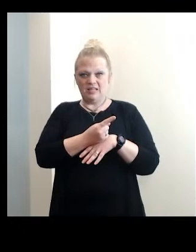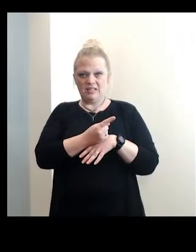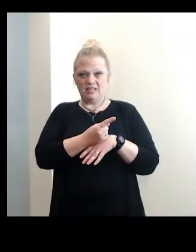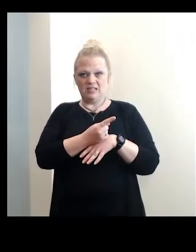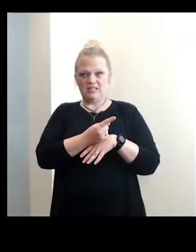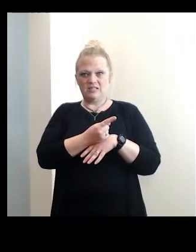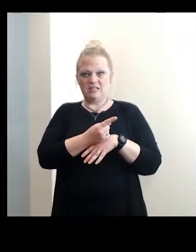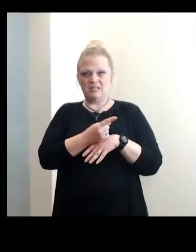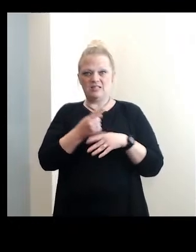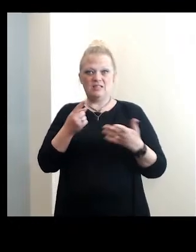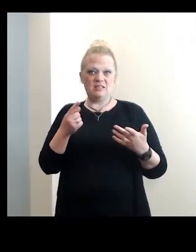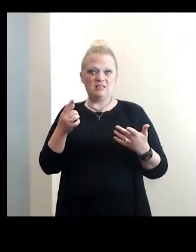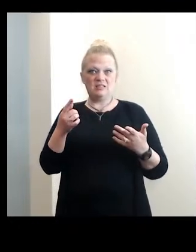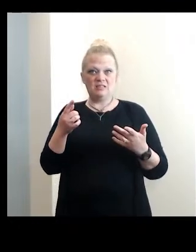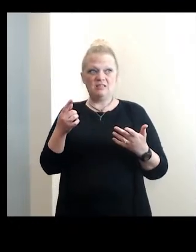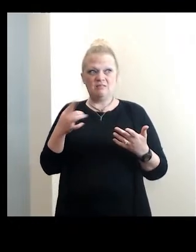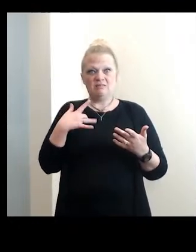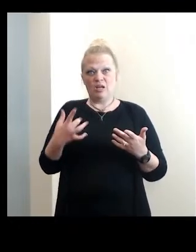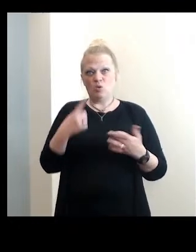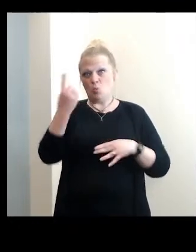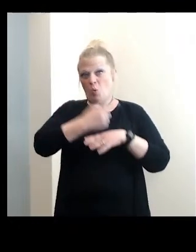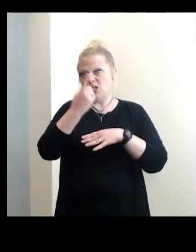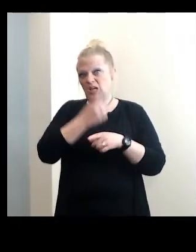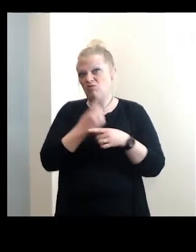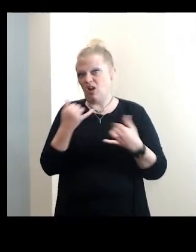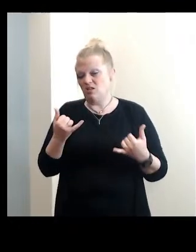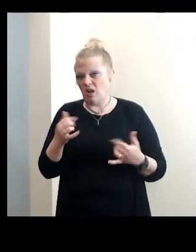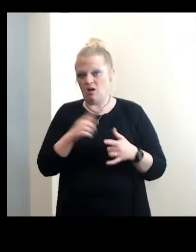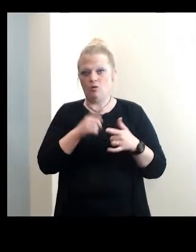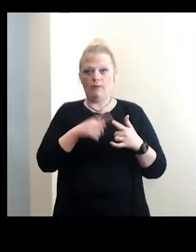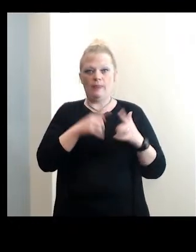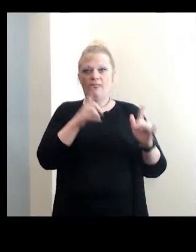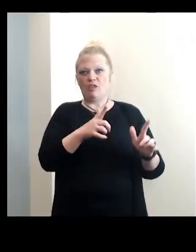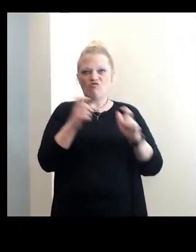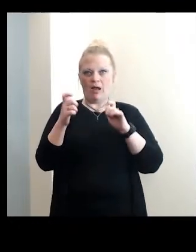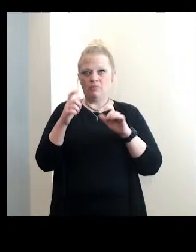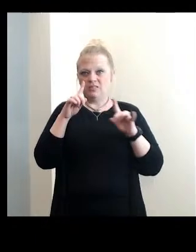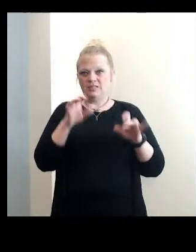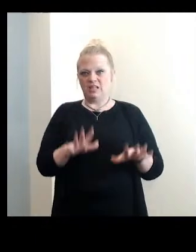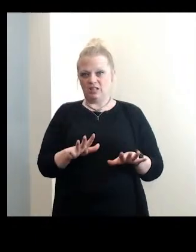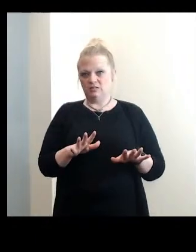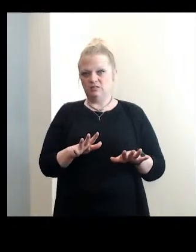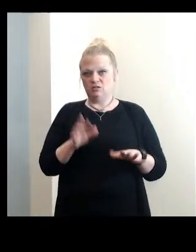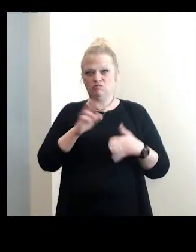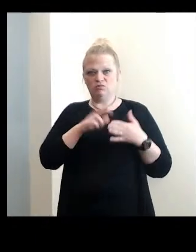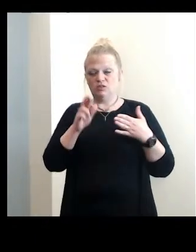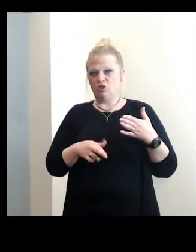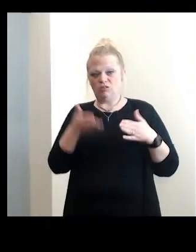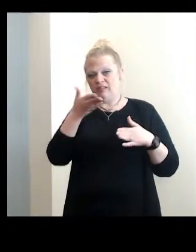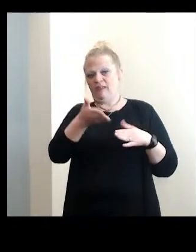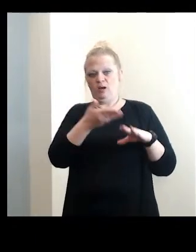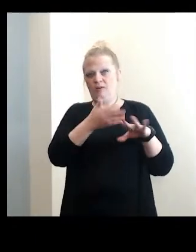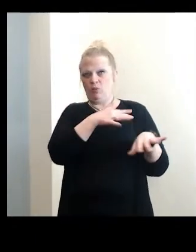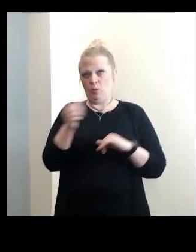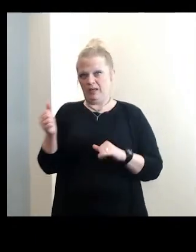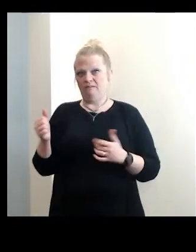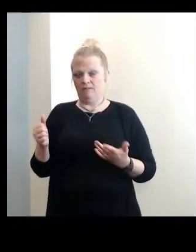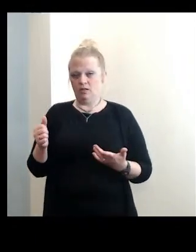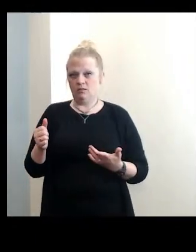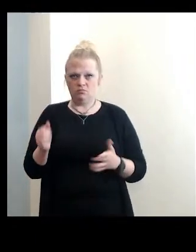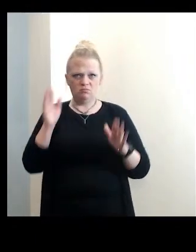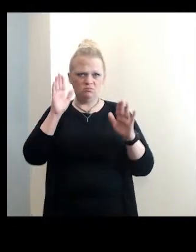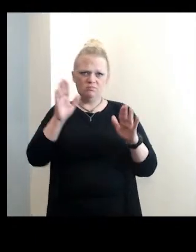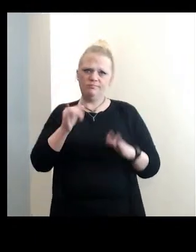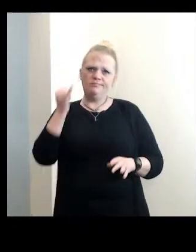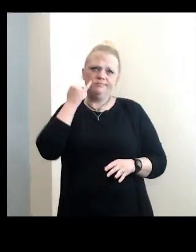getting a turnaround time in 1 day right now. And then our point of care, our rapid test, you get your results before you drive away. So this is a